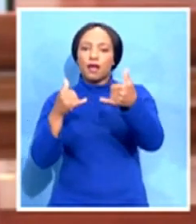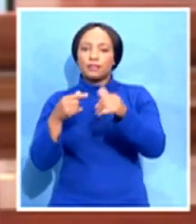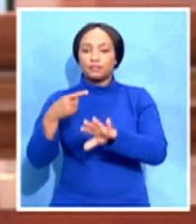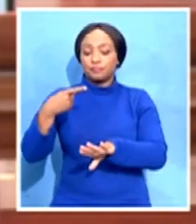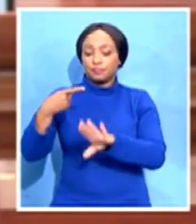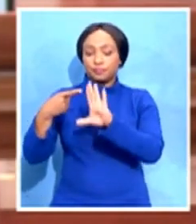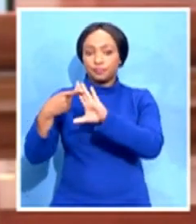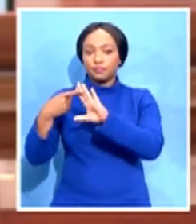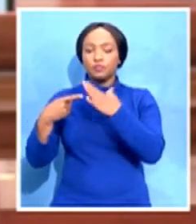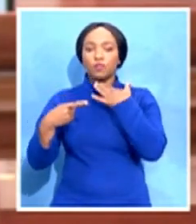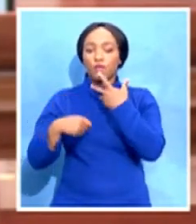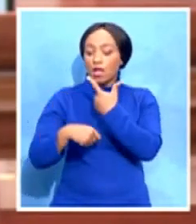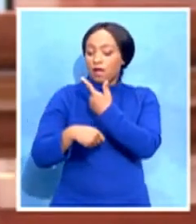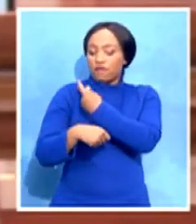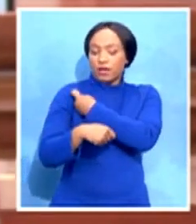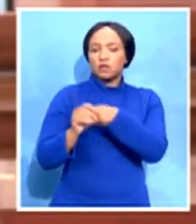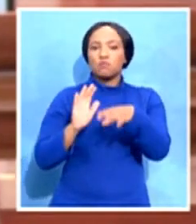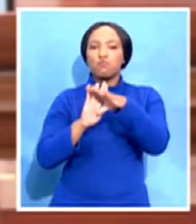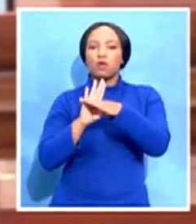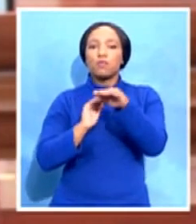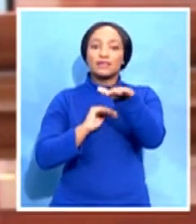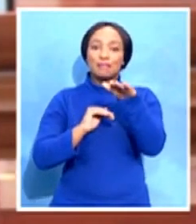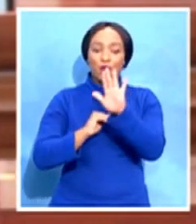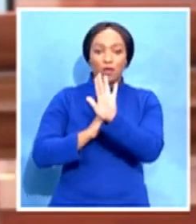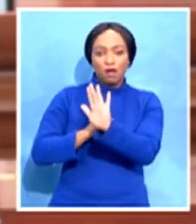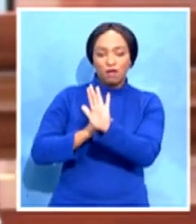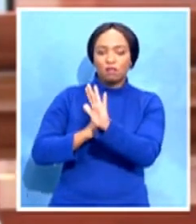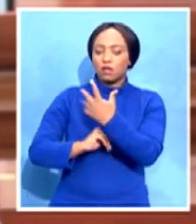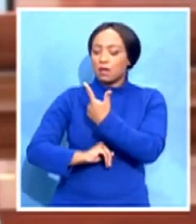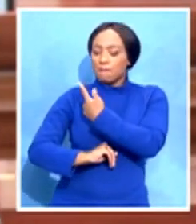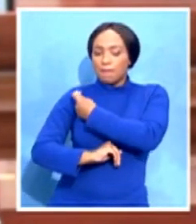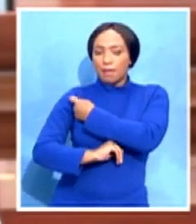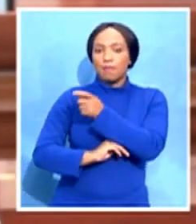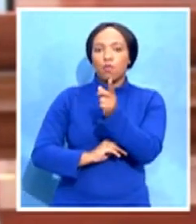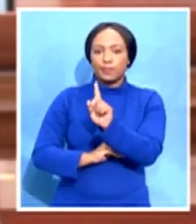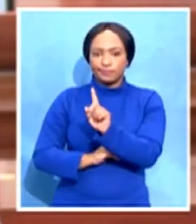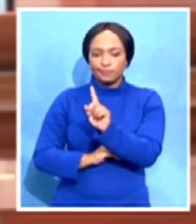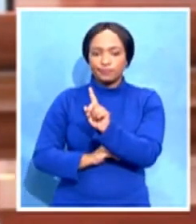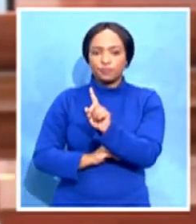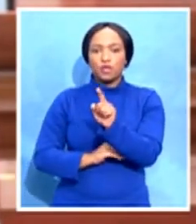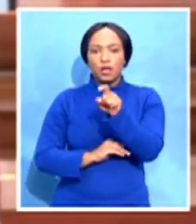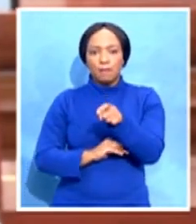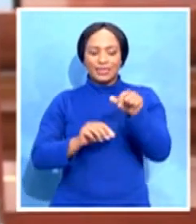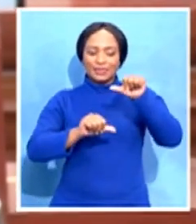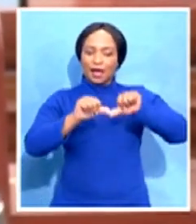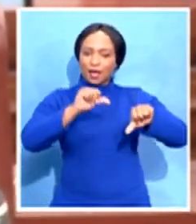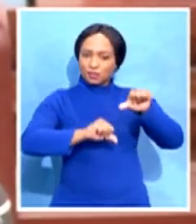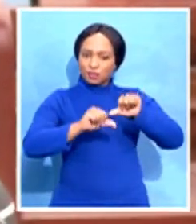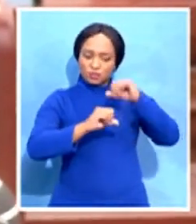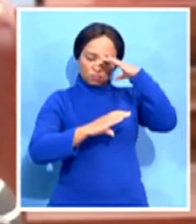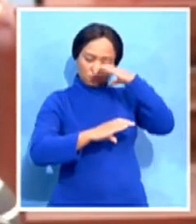in particular the choice of vaccines, needs to be science-based with adequate research and